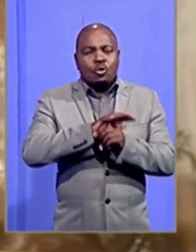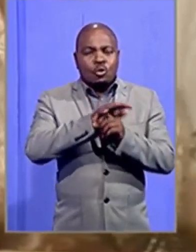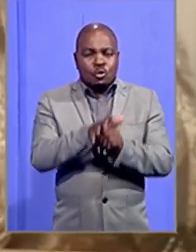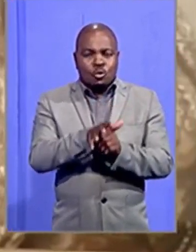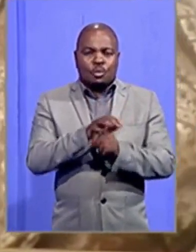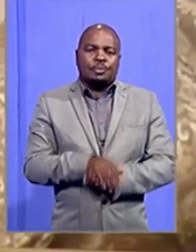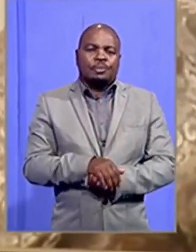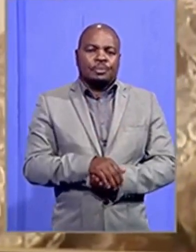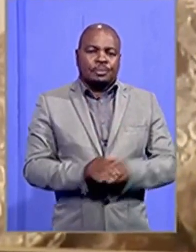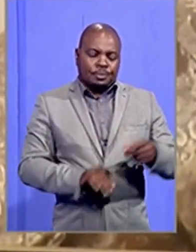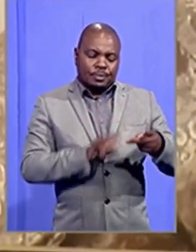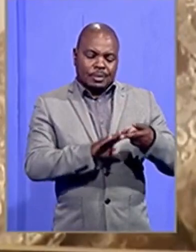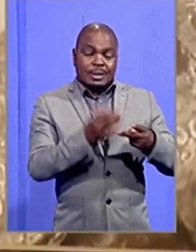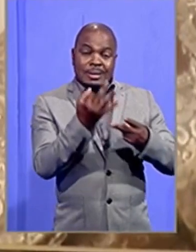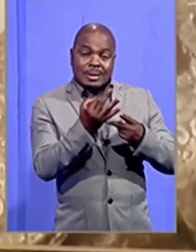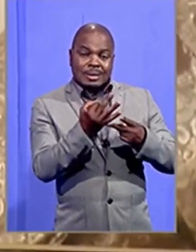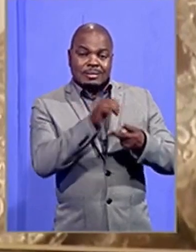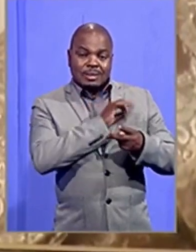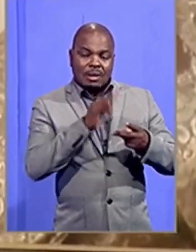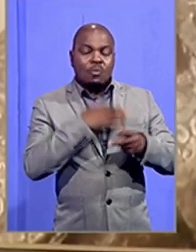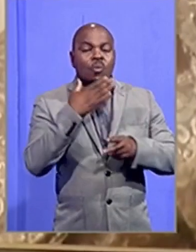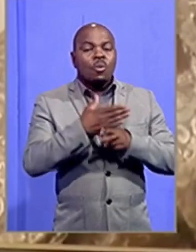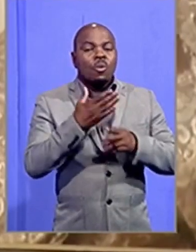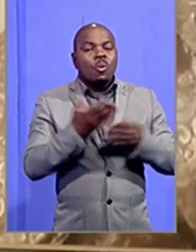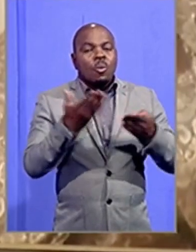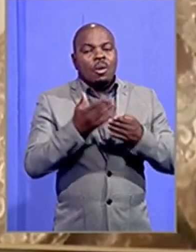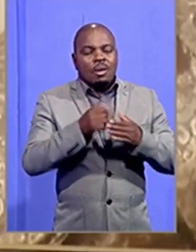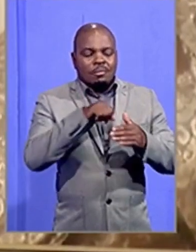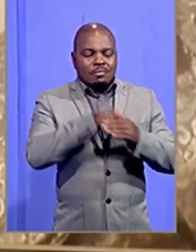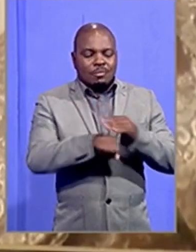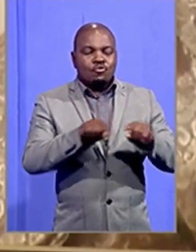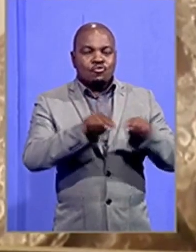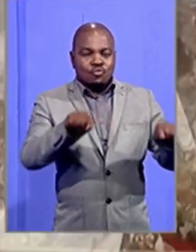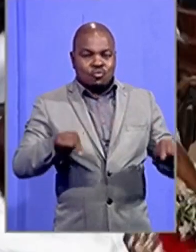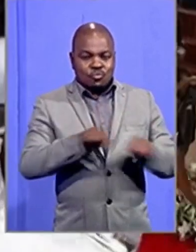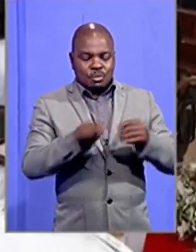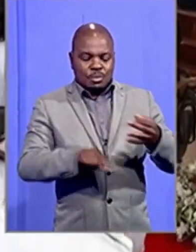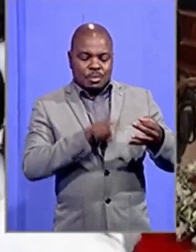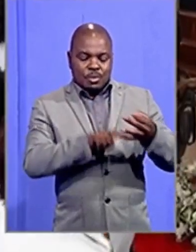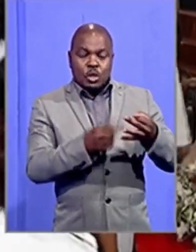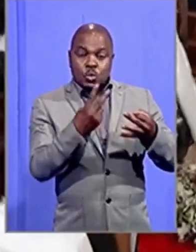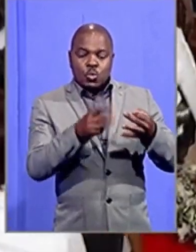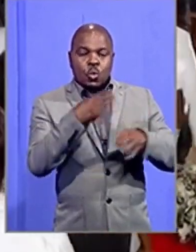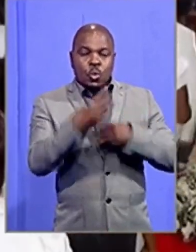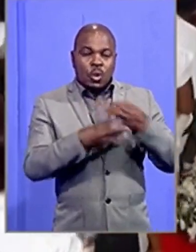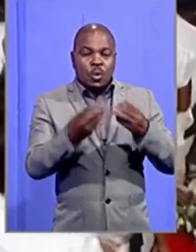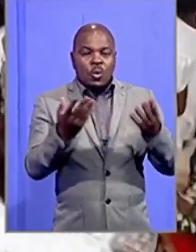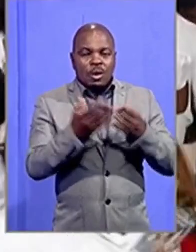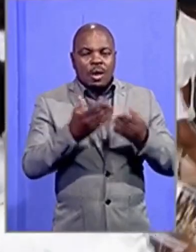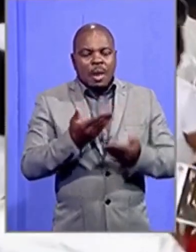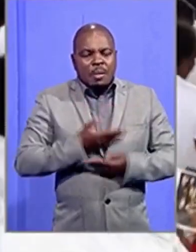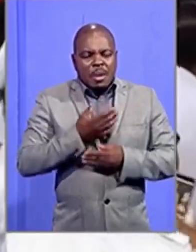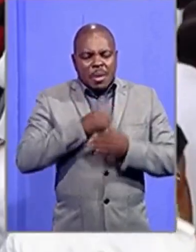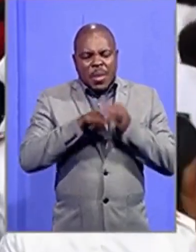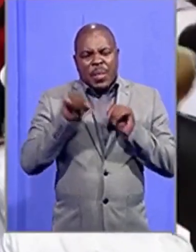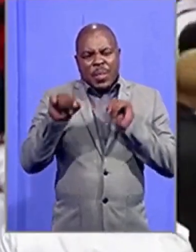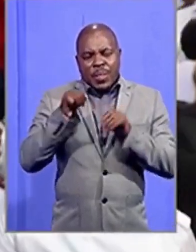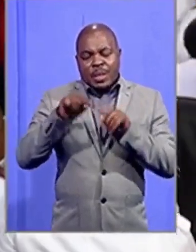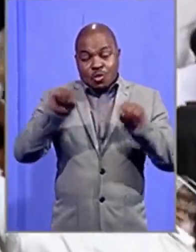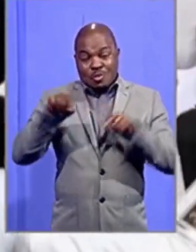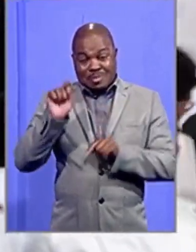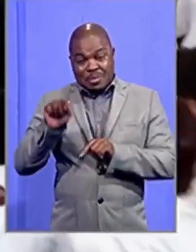COVID-19. Ba le 3 ba ne ba dira mo lephateng la pelegi fa ba le 2 ba ne ba dira mo lephateng la bana ba ba fetsang go